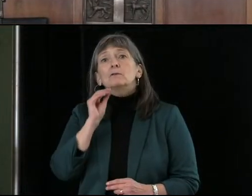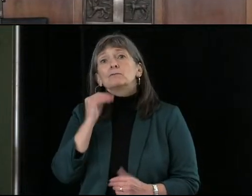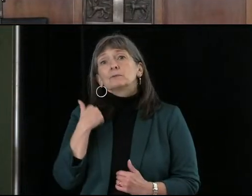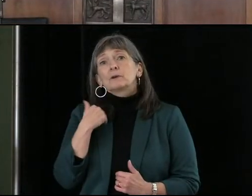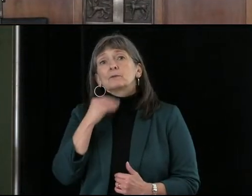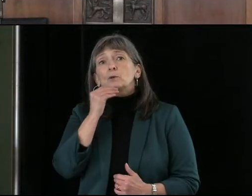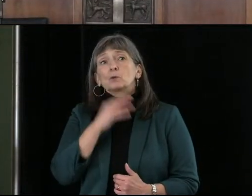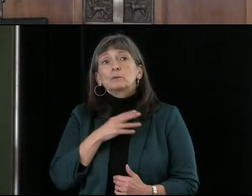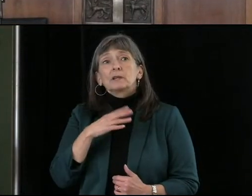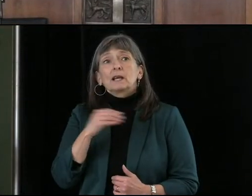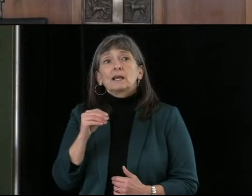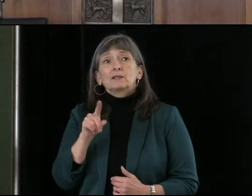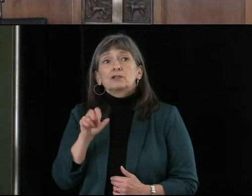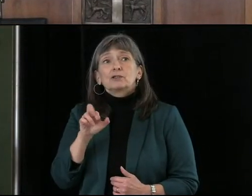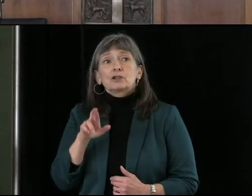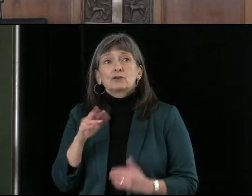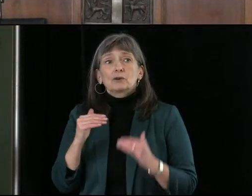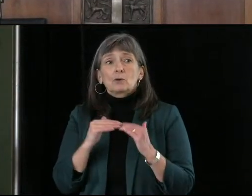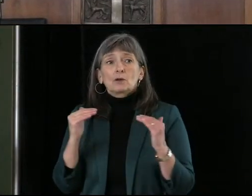to the podium.